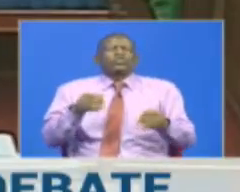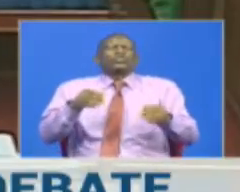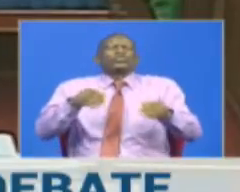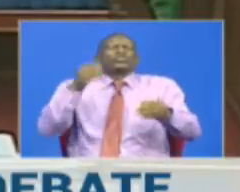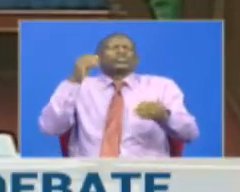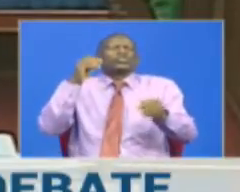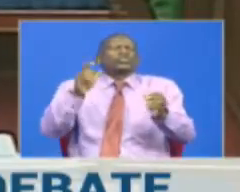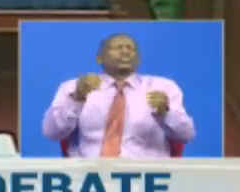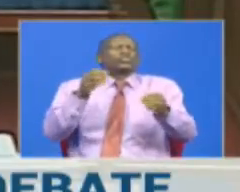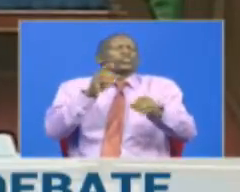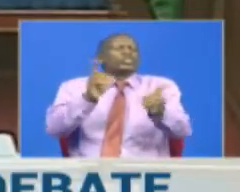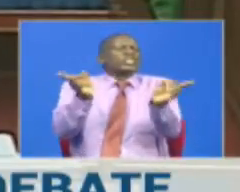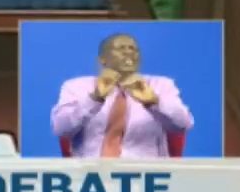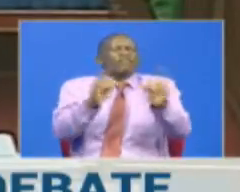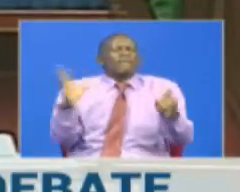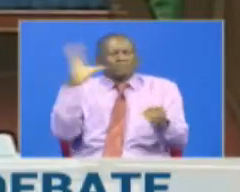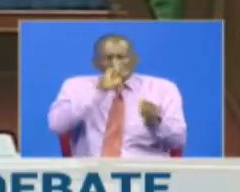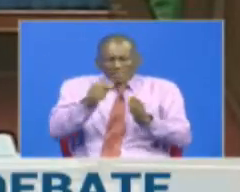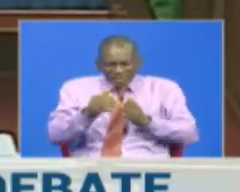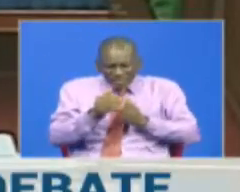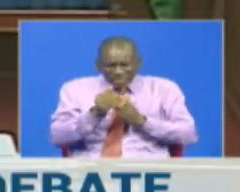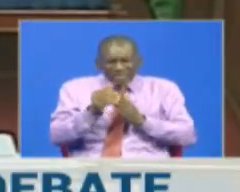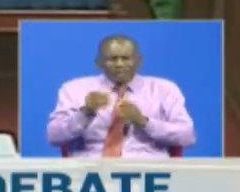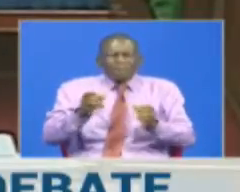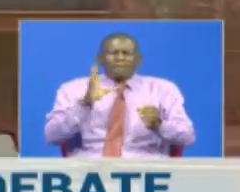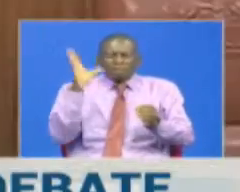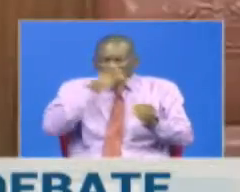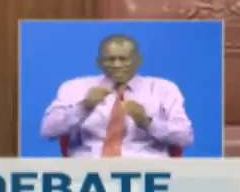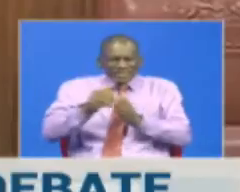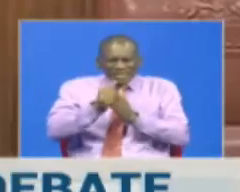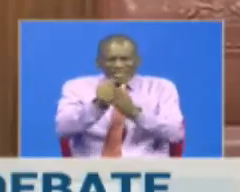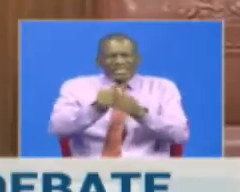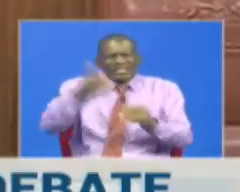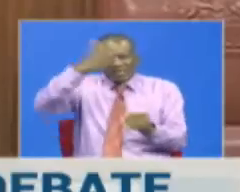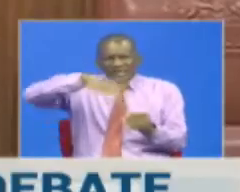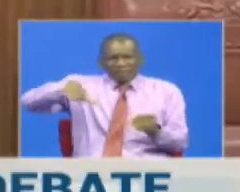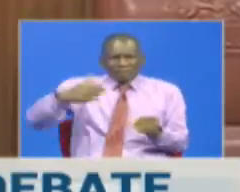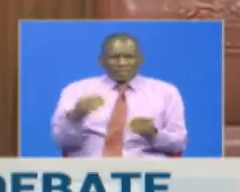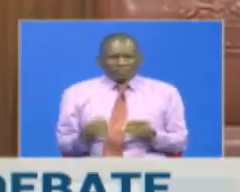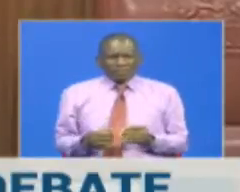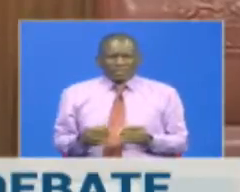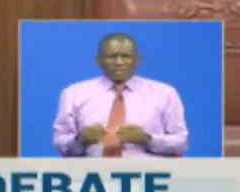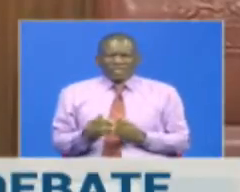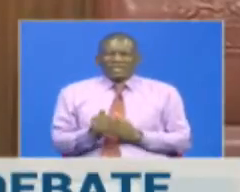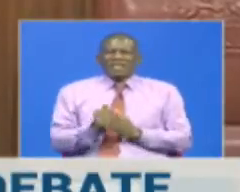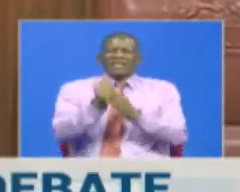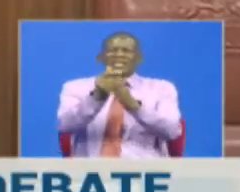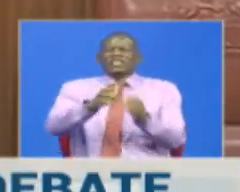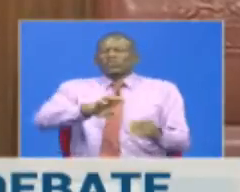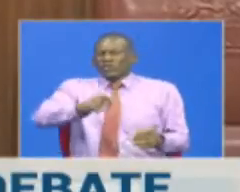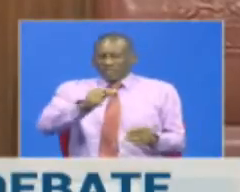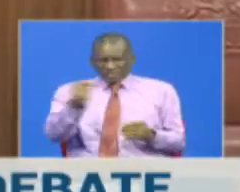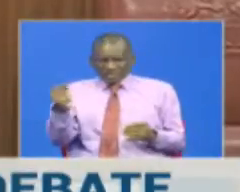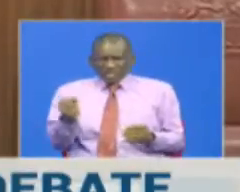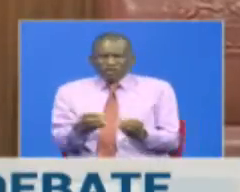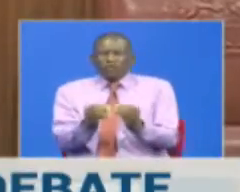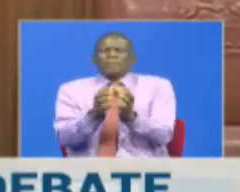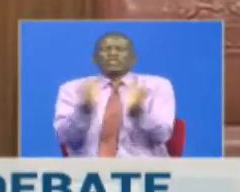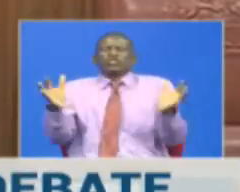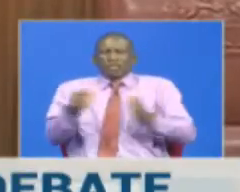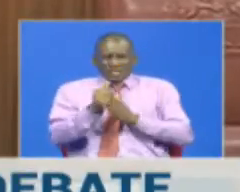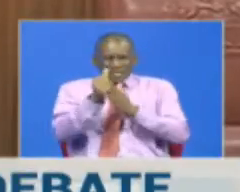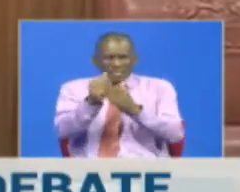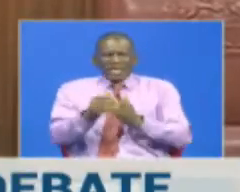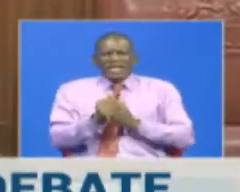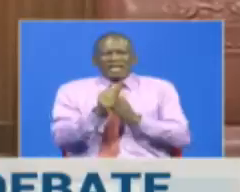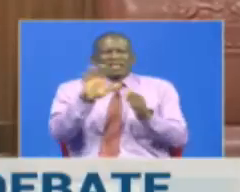to mislead the House. Do not come to mislead the House. Uongozi wa upande ule wa walio wengi, ukiongozwa na